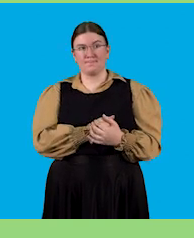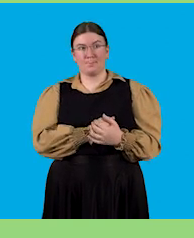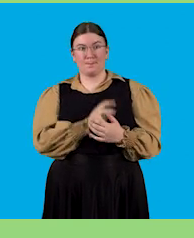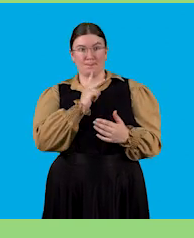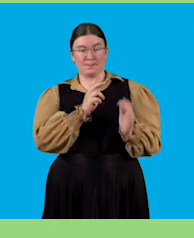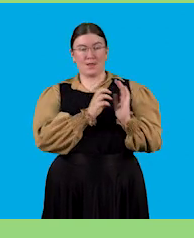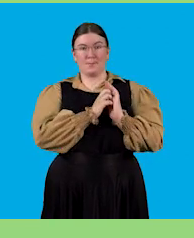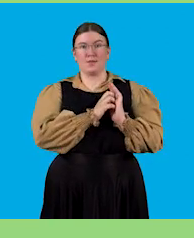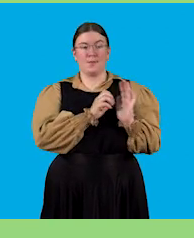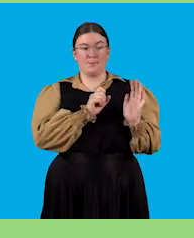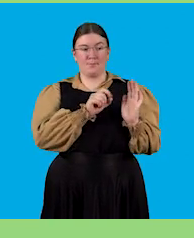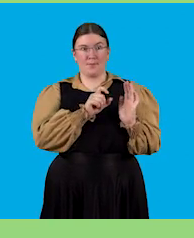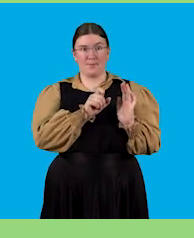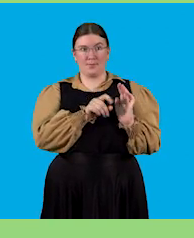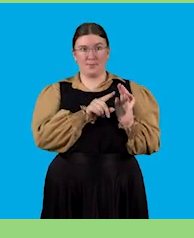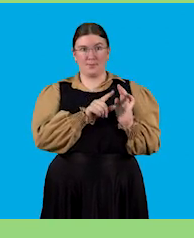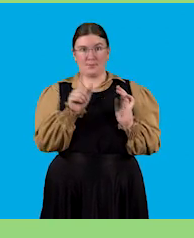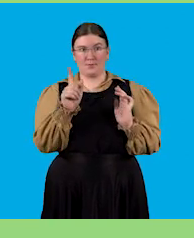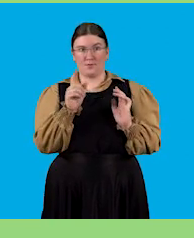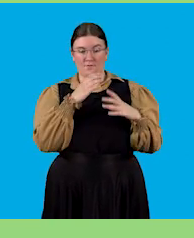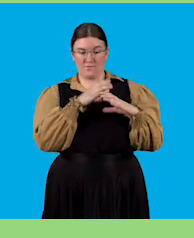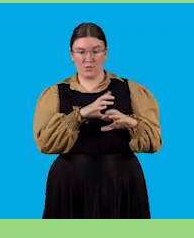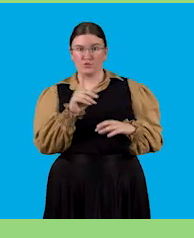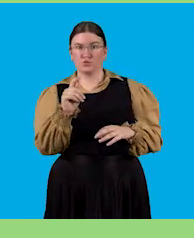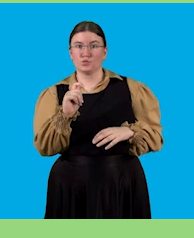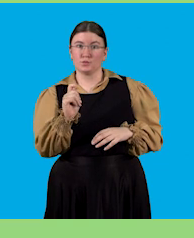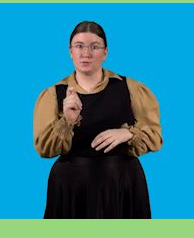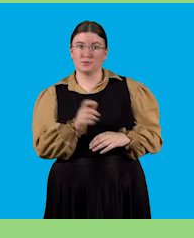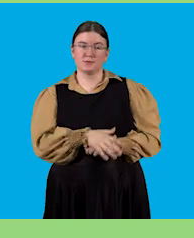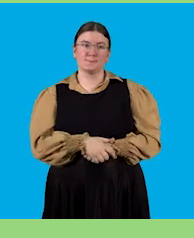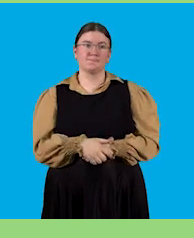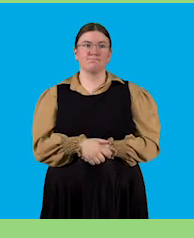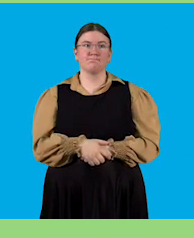excretory system focusing on urination.